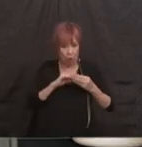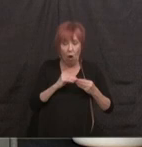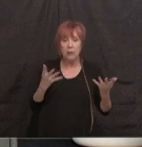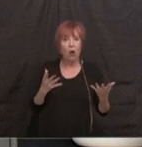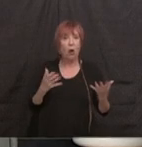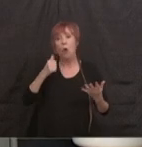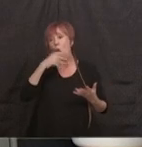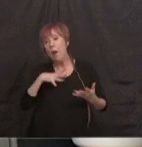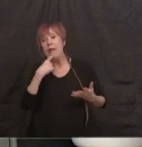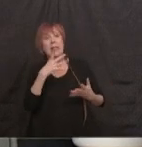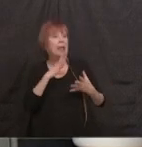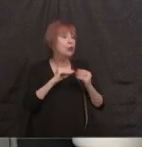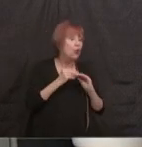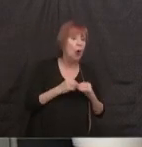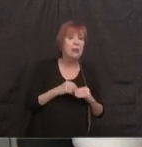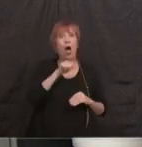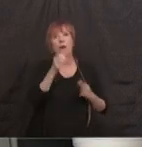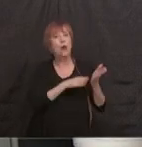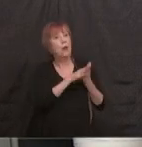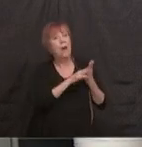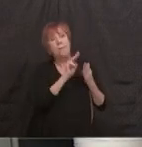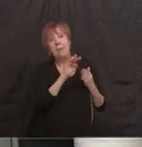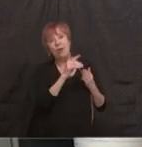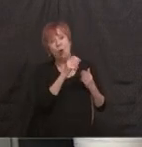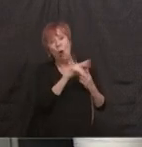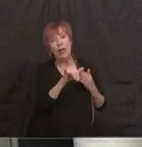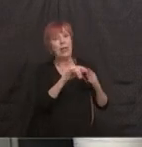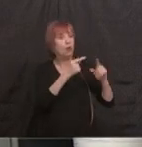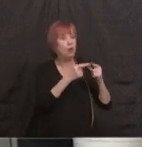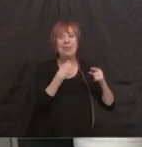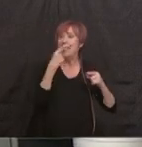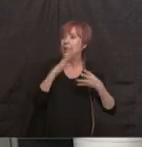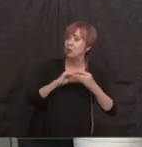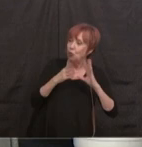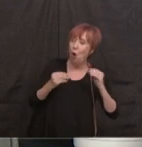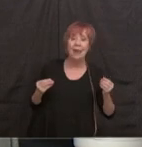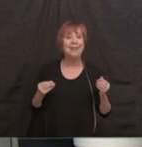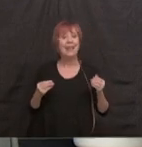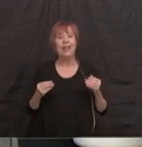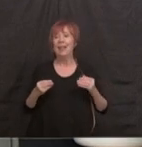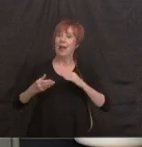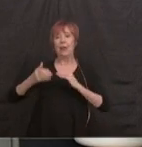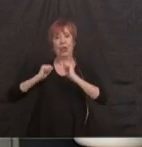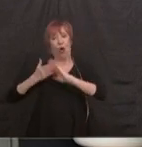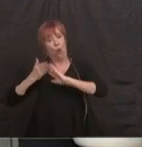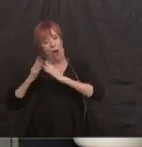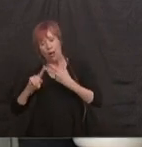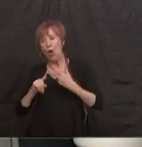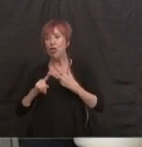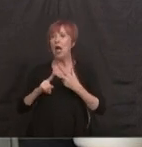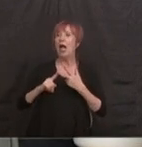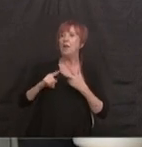women telling stories or other minority groups telling the stories and writing the stories and being the showrunners and being, you know, the person responsible for